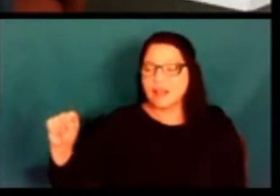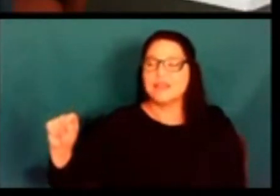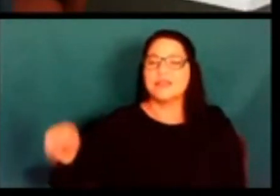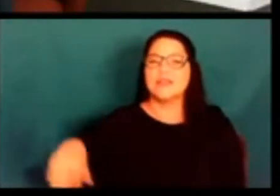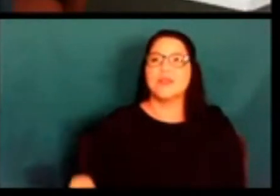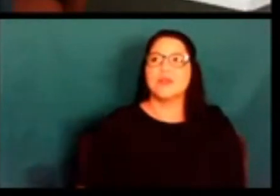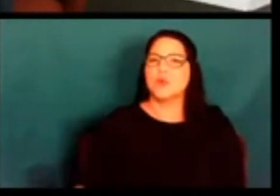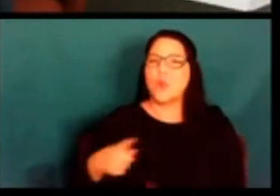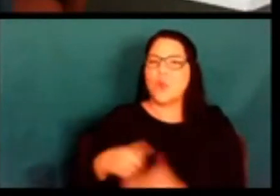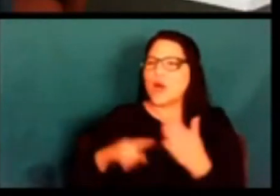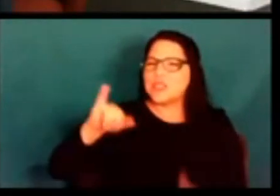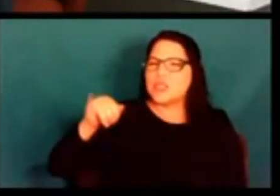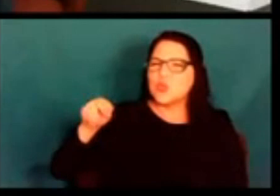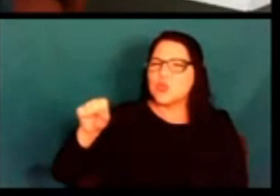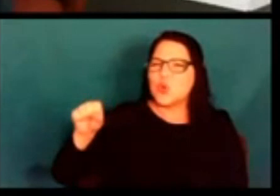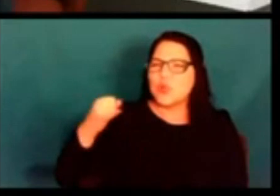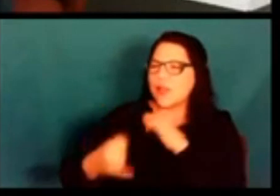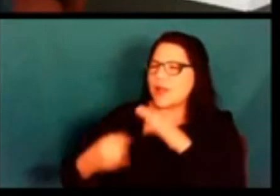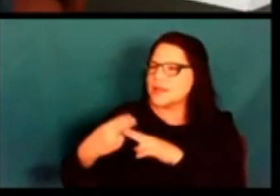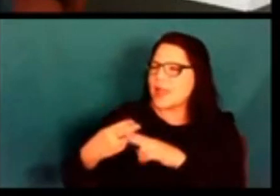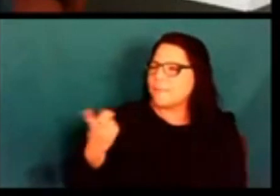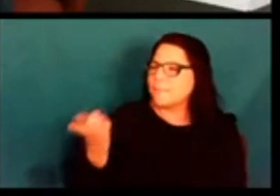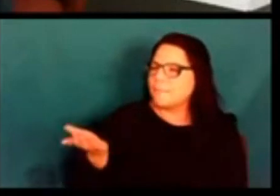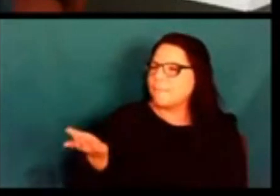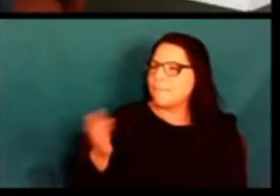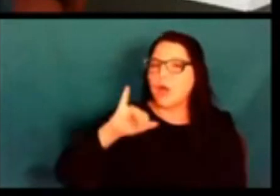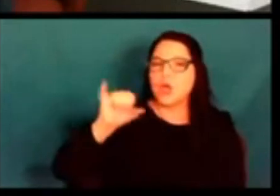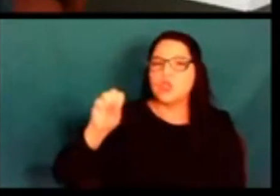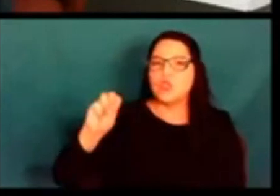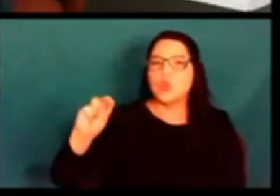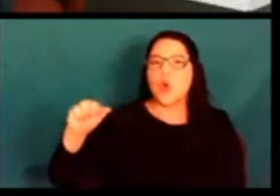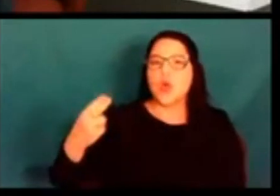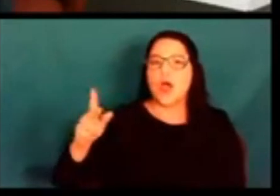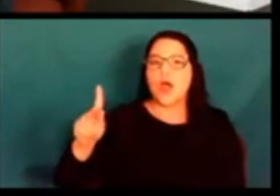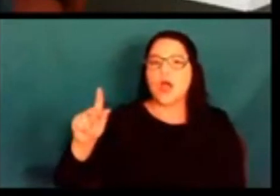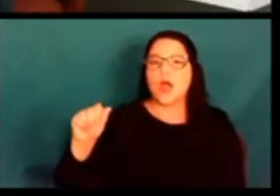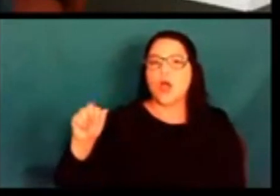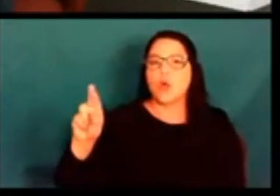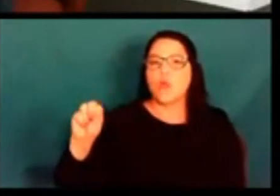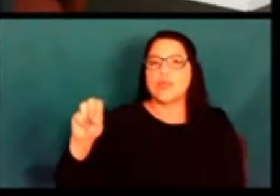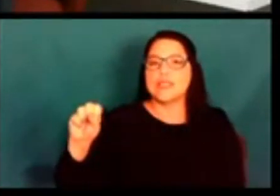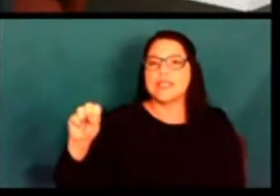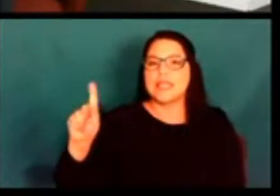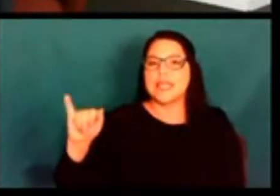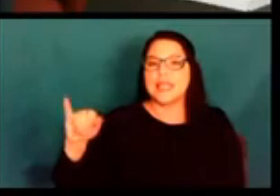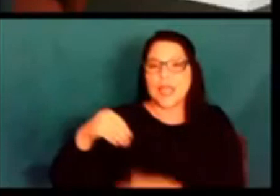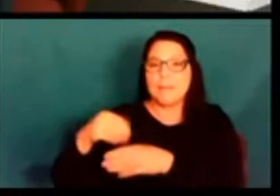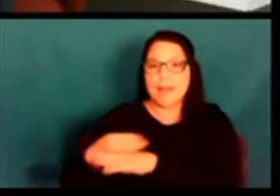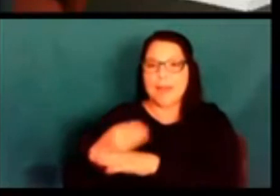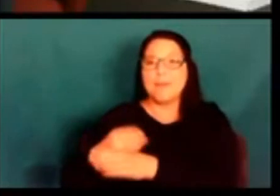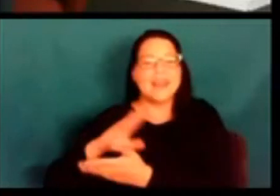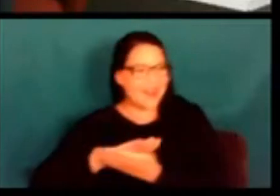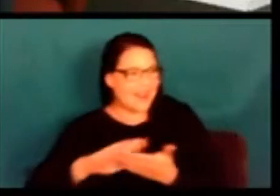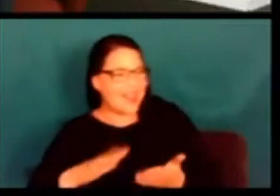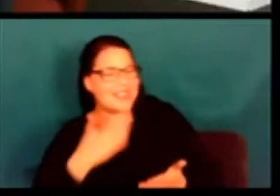What's Jonah's last name? Jonah Korinsky from right there in Miami. Nice, thank you.